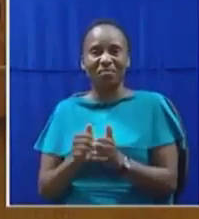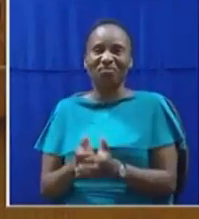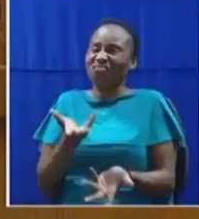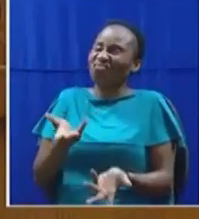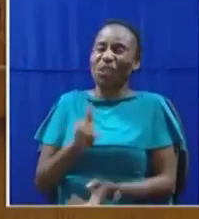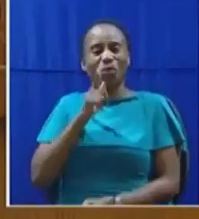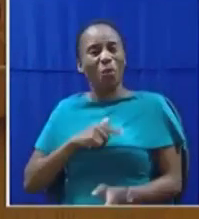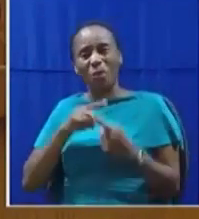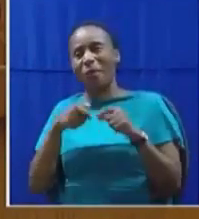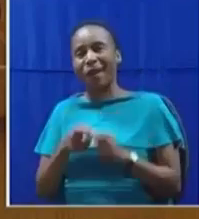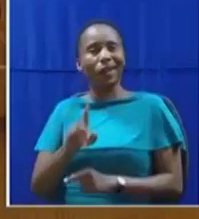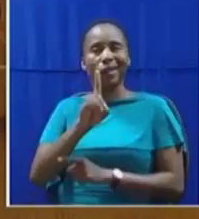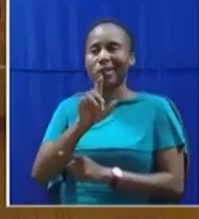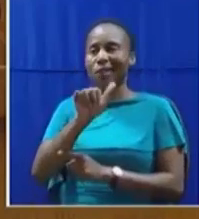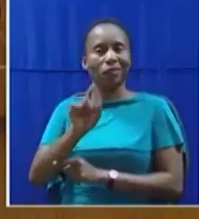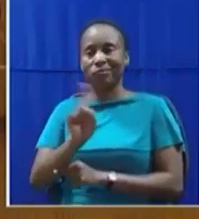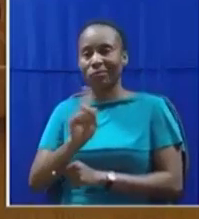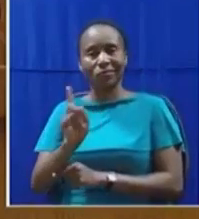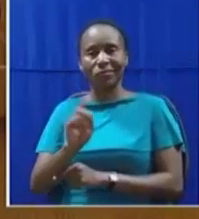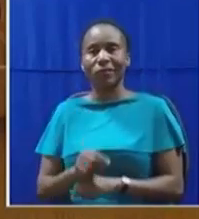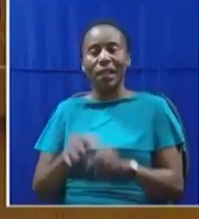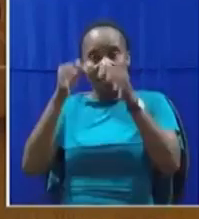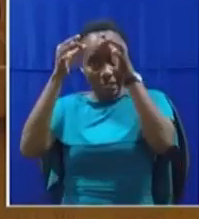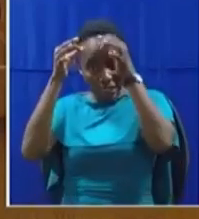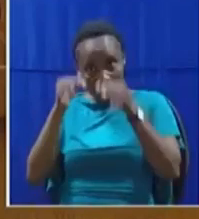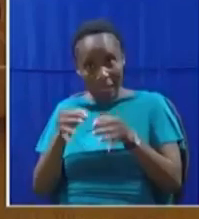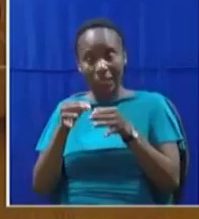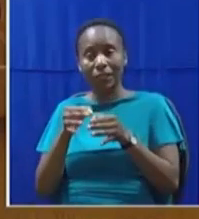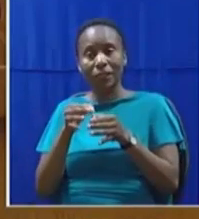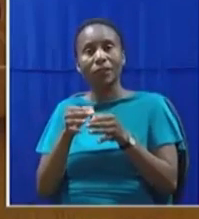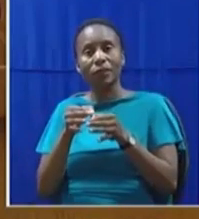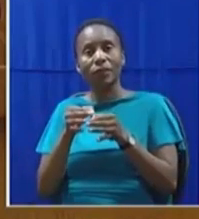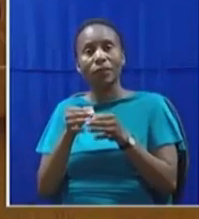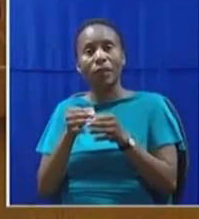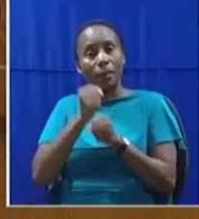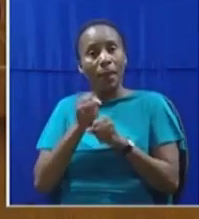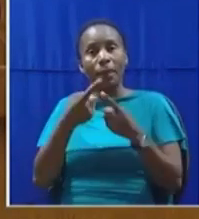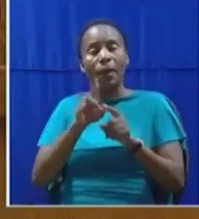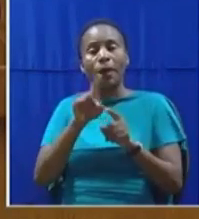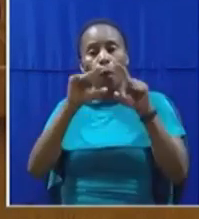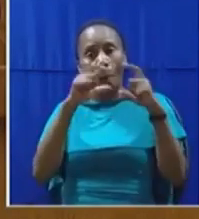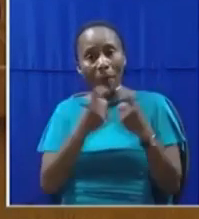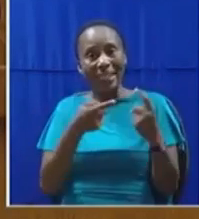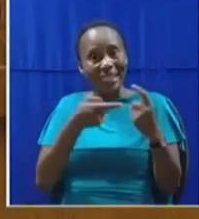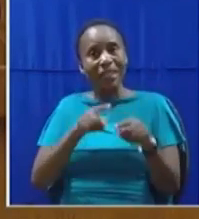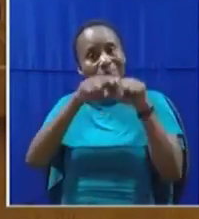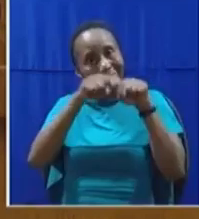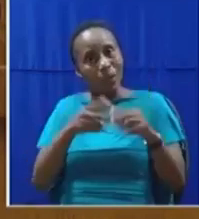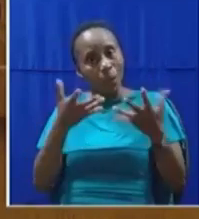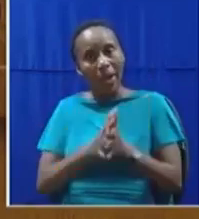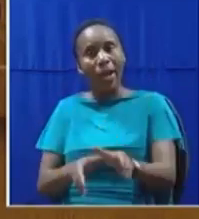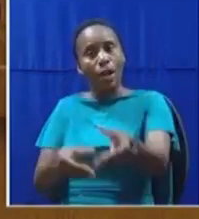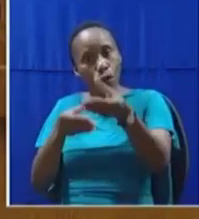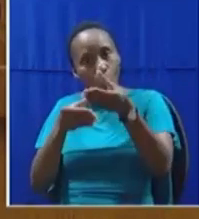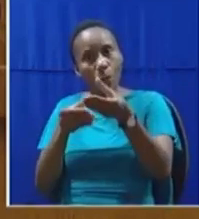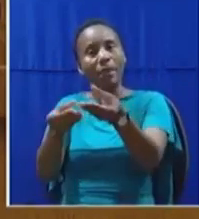DA. The decision was taken by the committee was based on the documents that were